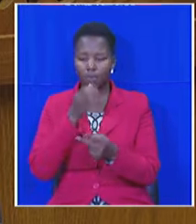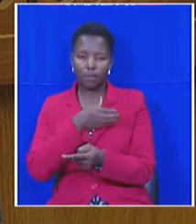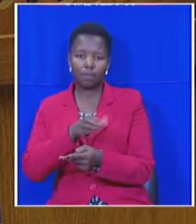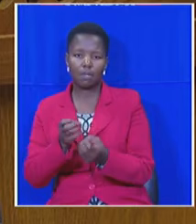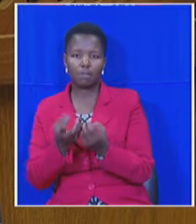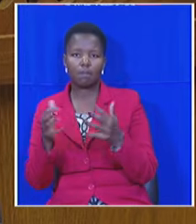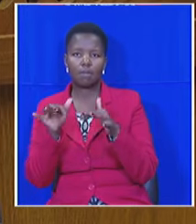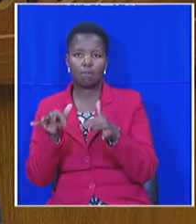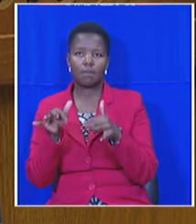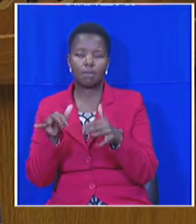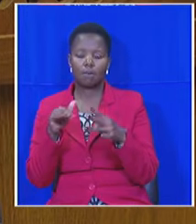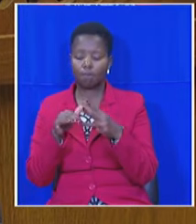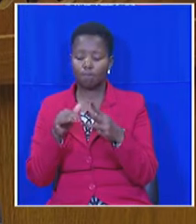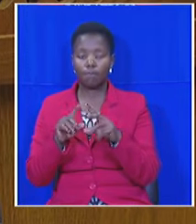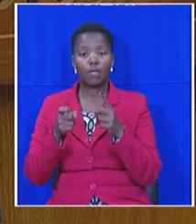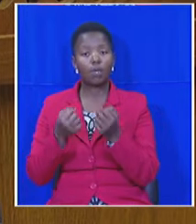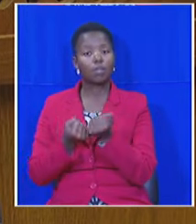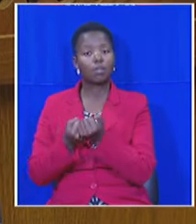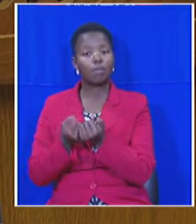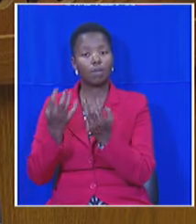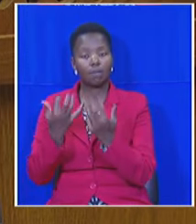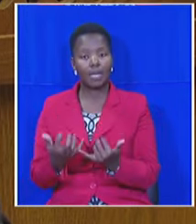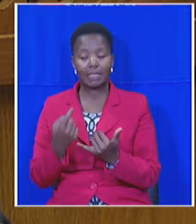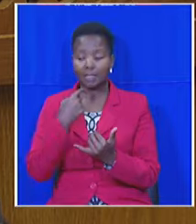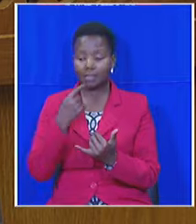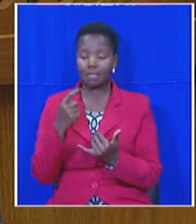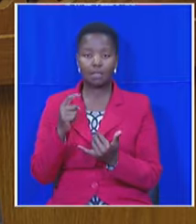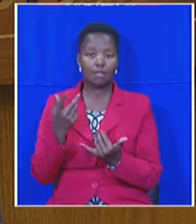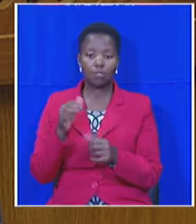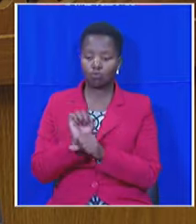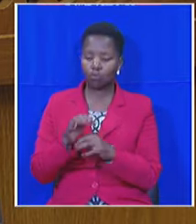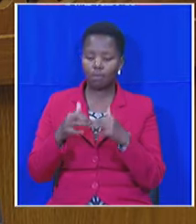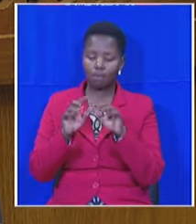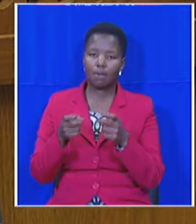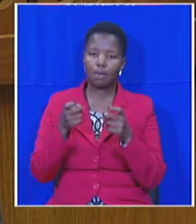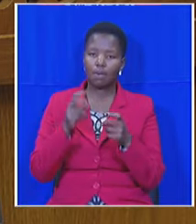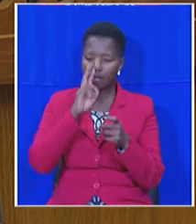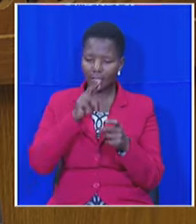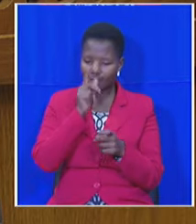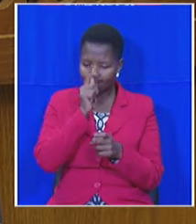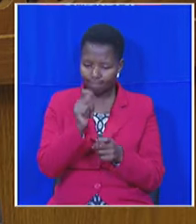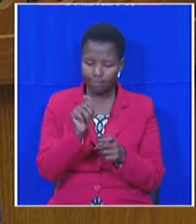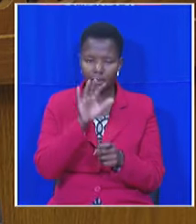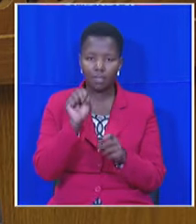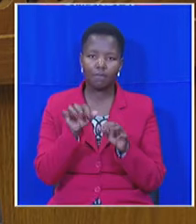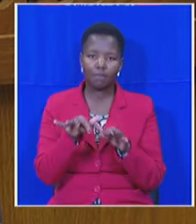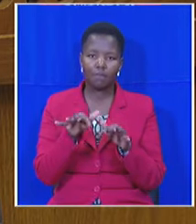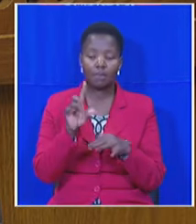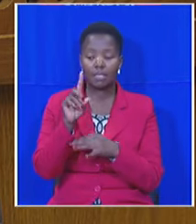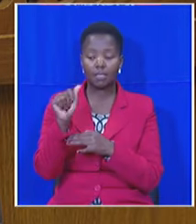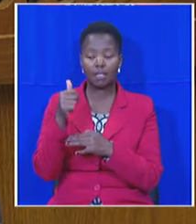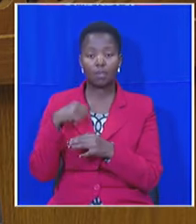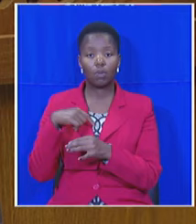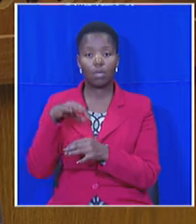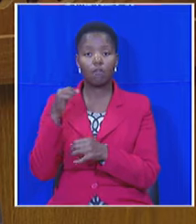South Africans, and we cannot support a budget that fails to enable the creation of jobs to give dignity to all South Africans. The DA votes against